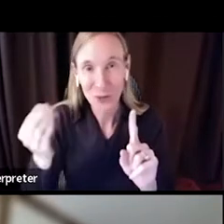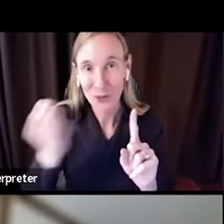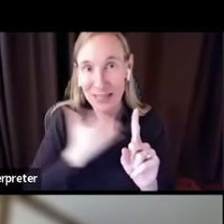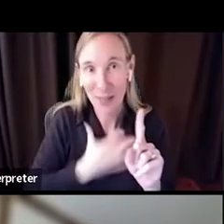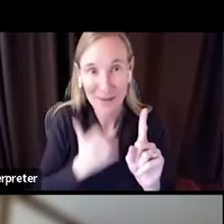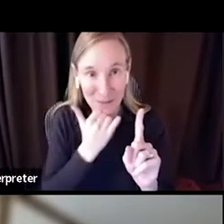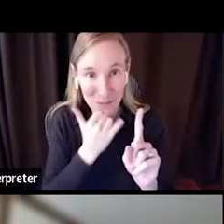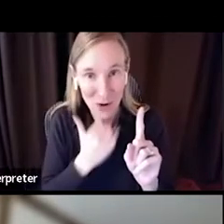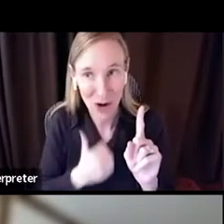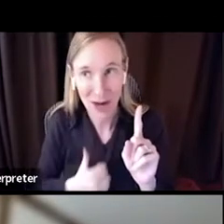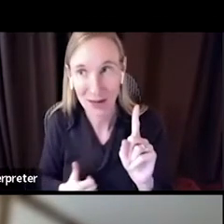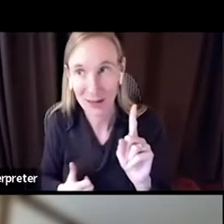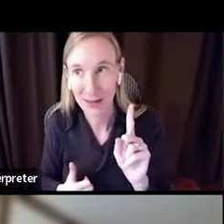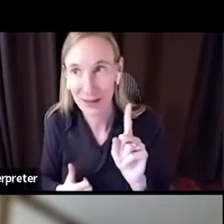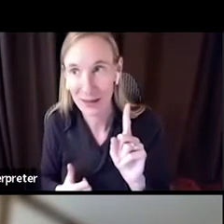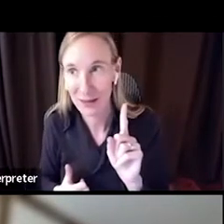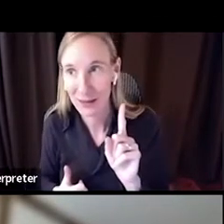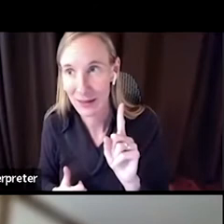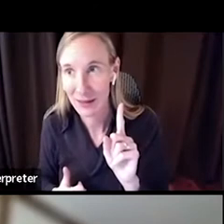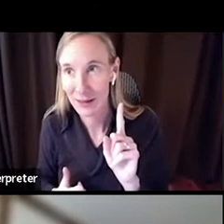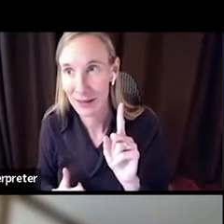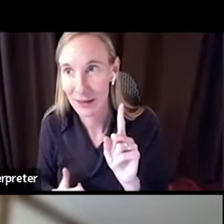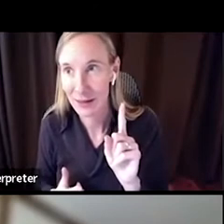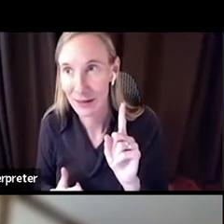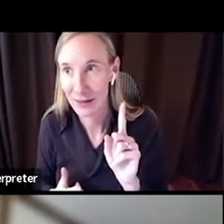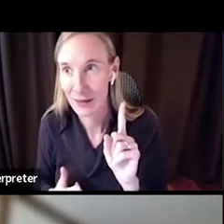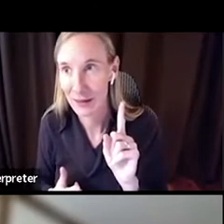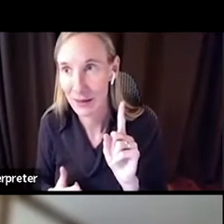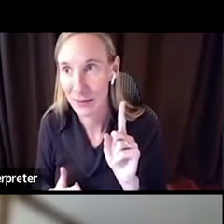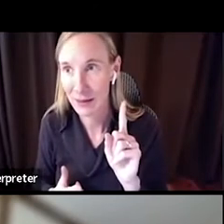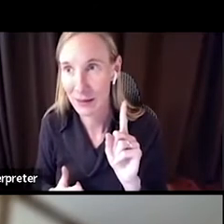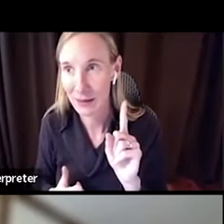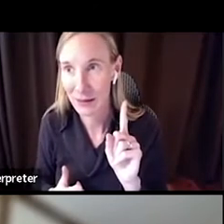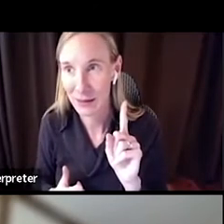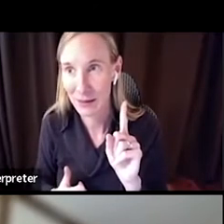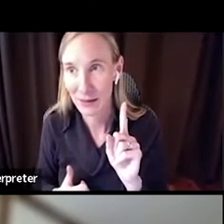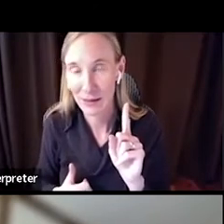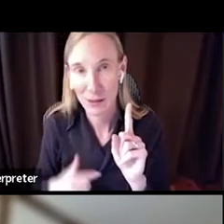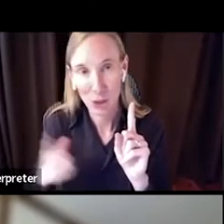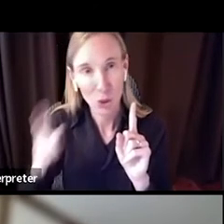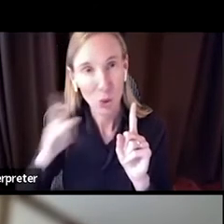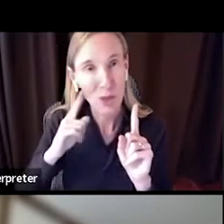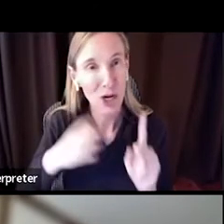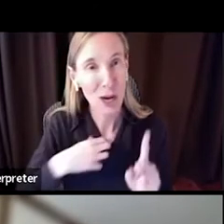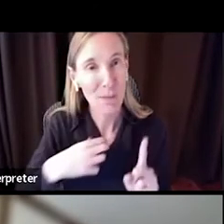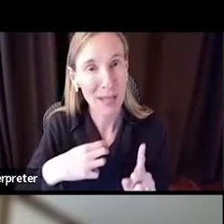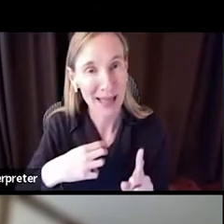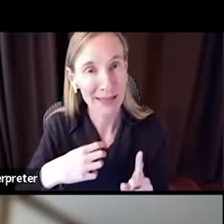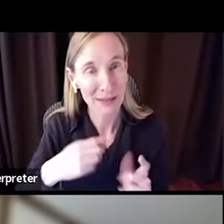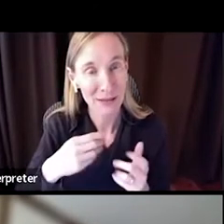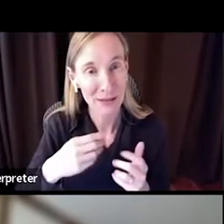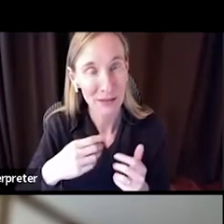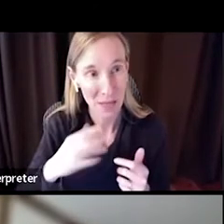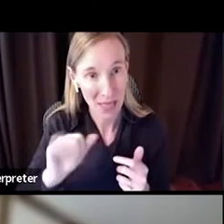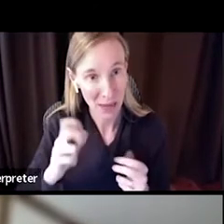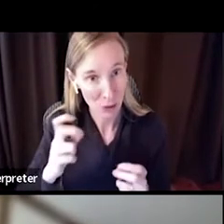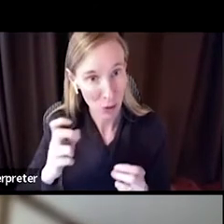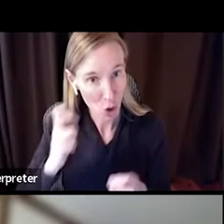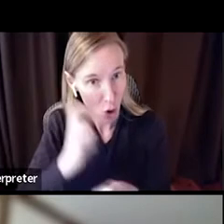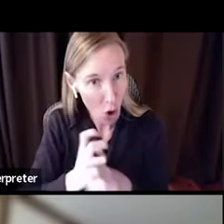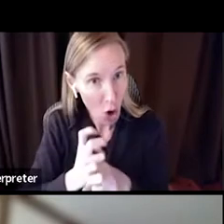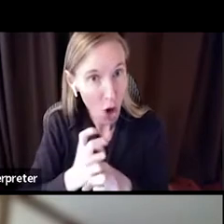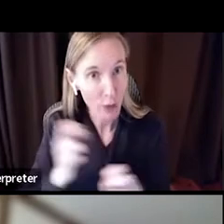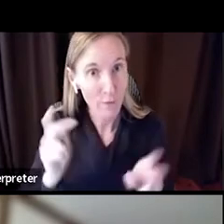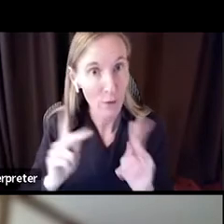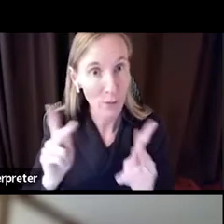But Nyssa, do you hear complaints that it is hard for people who